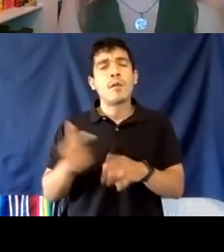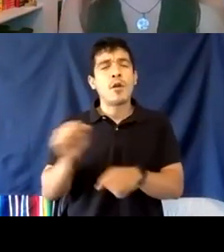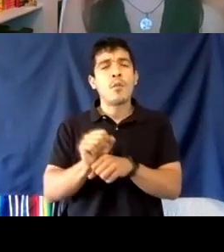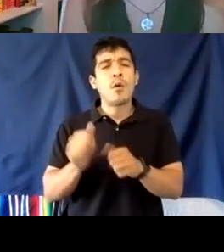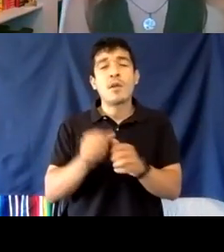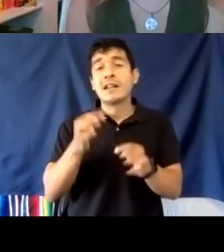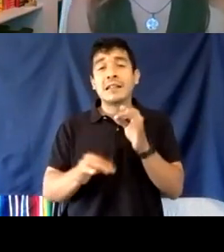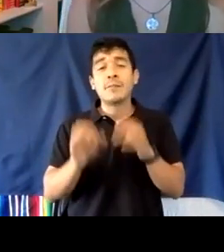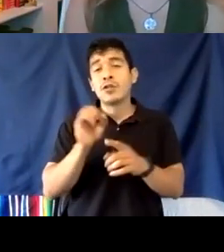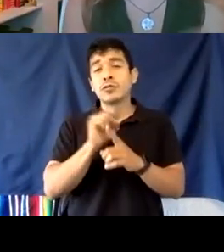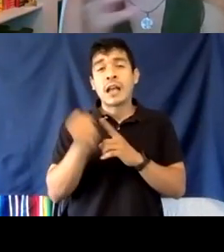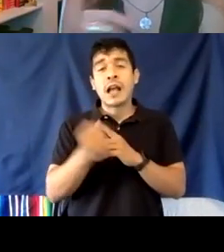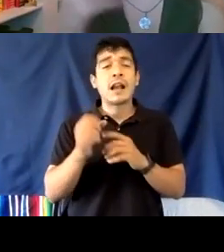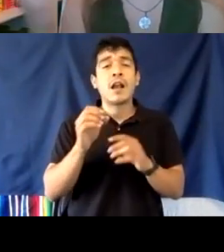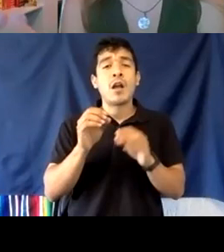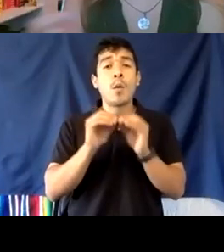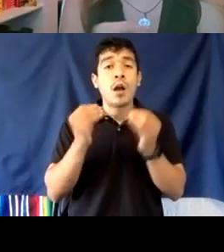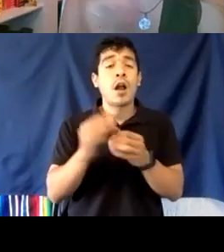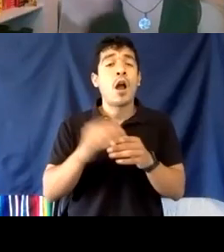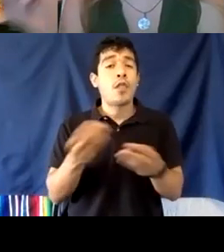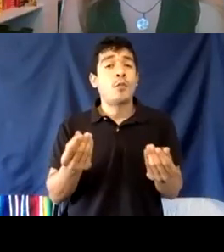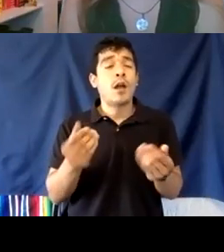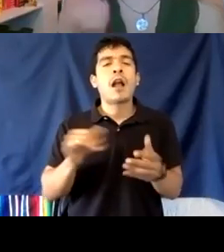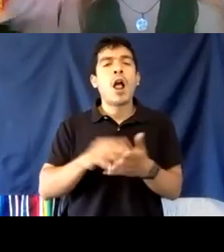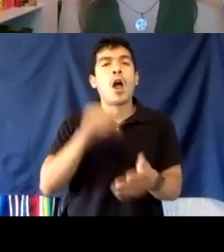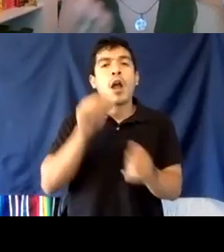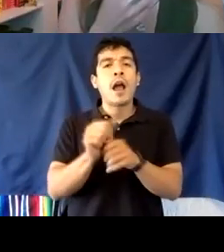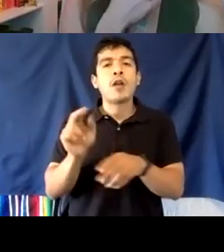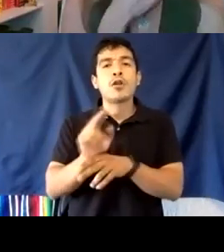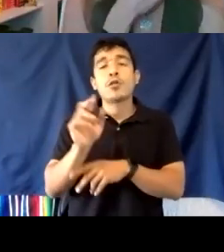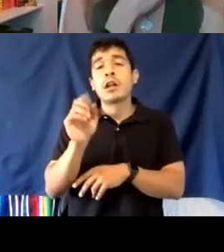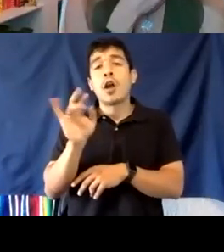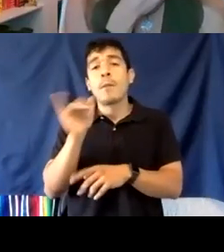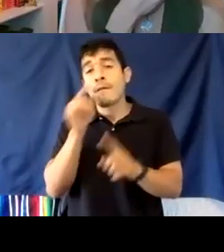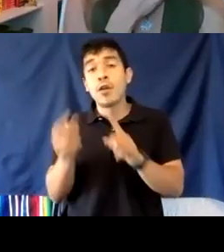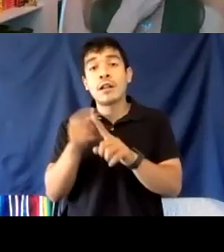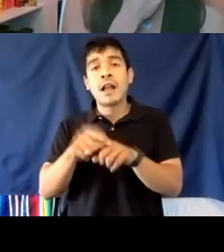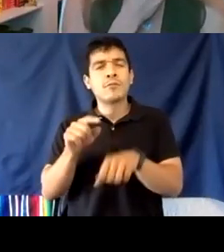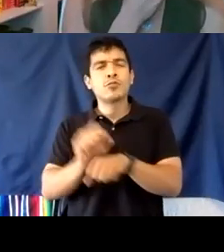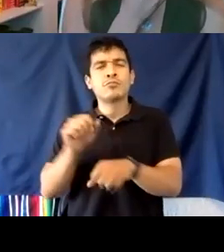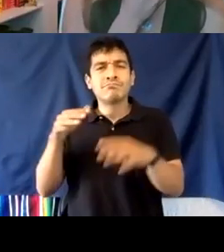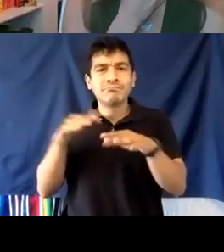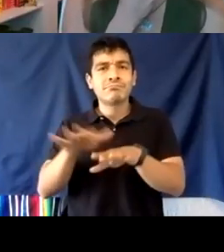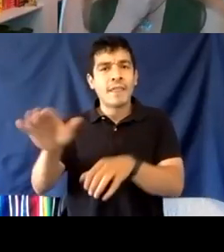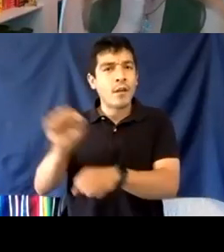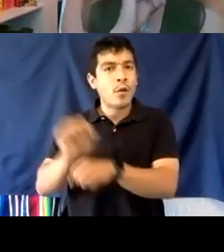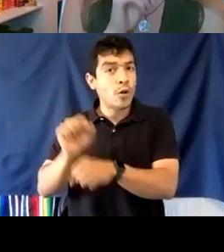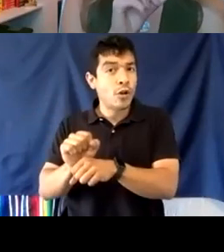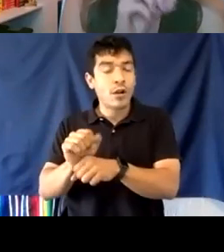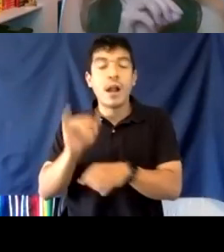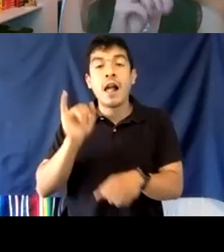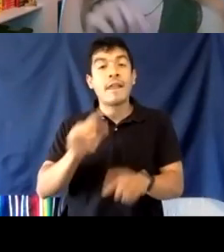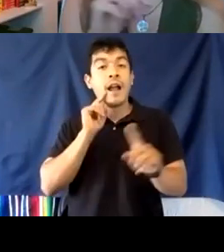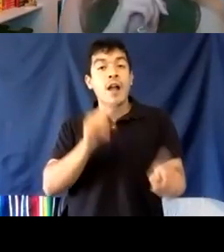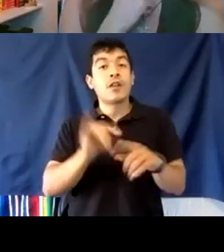society organizations on the ground that were learning how to use documentaries for the first time to engage in their work. And the answer to